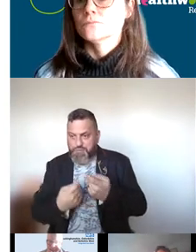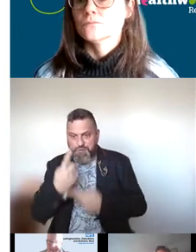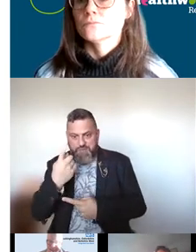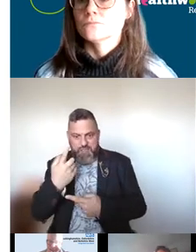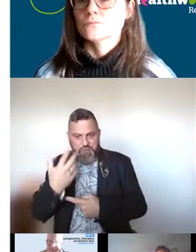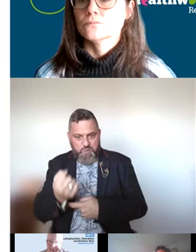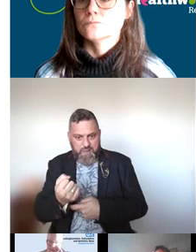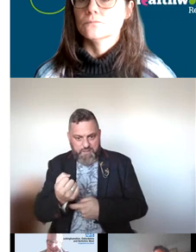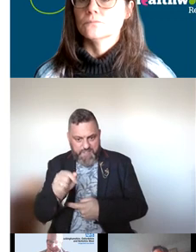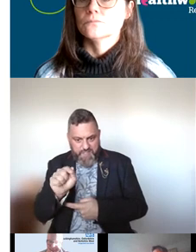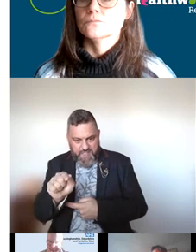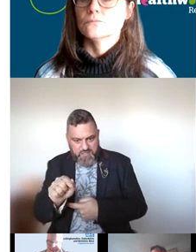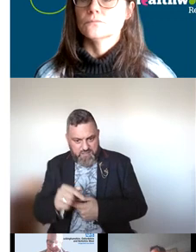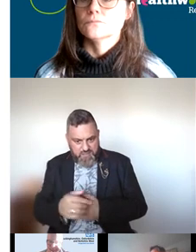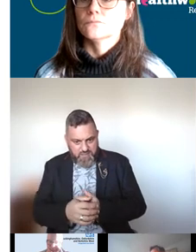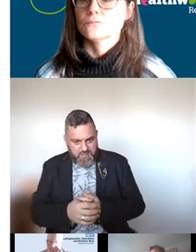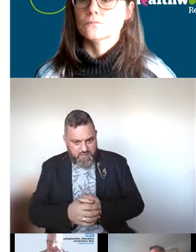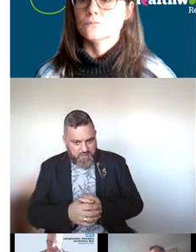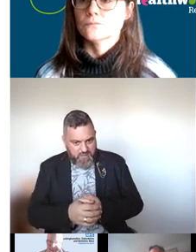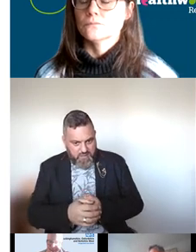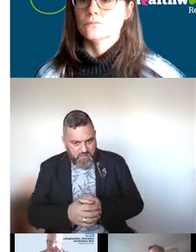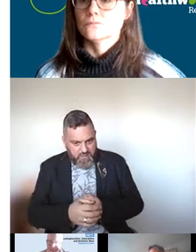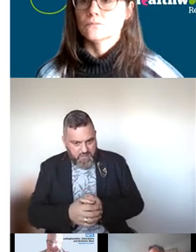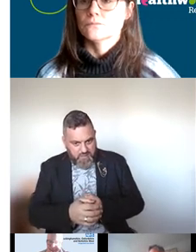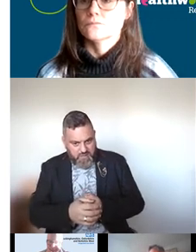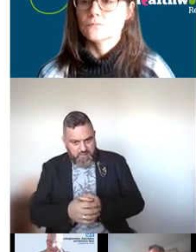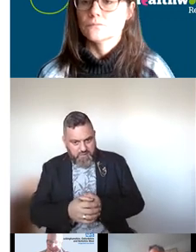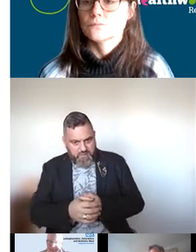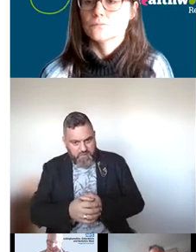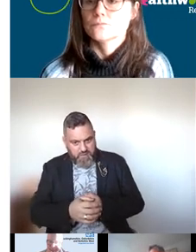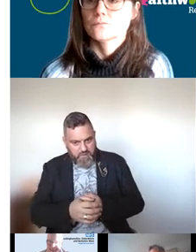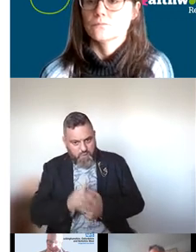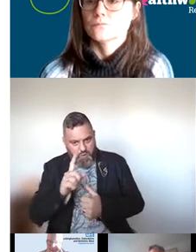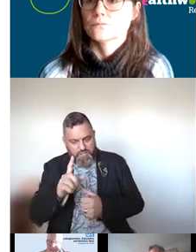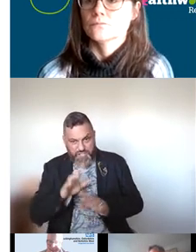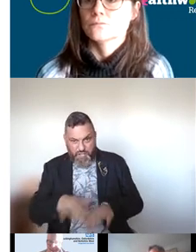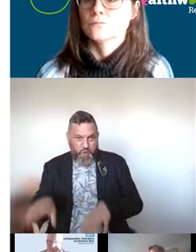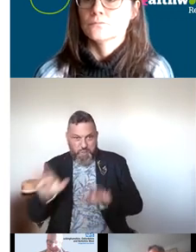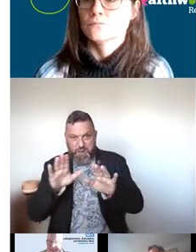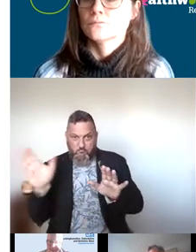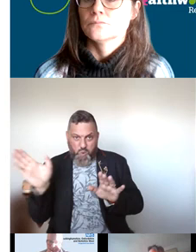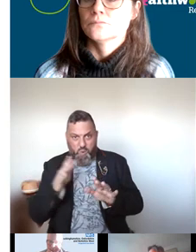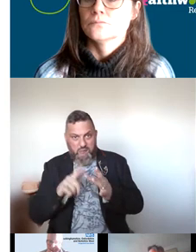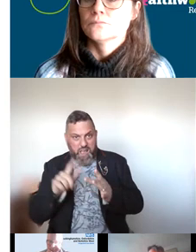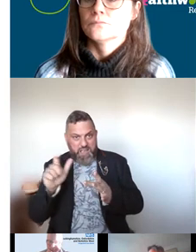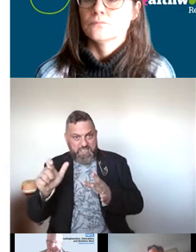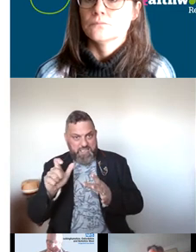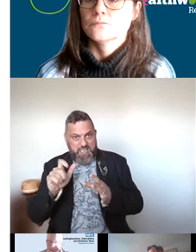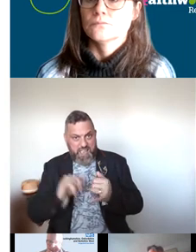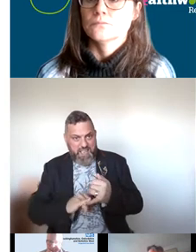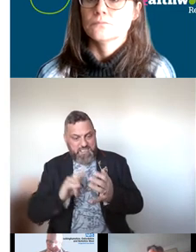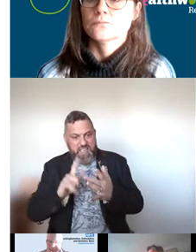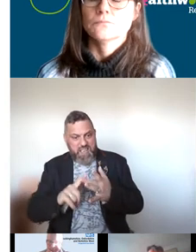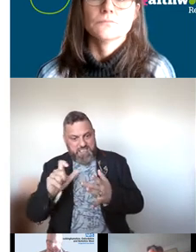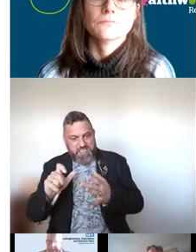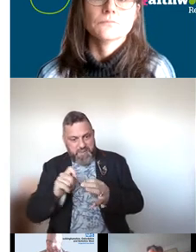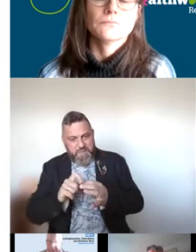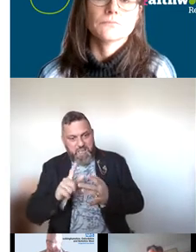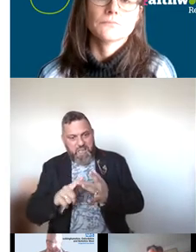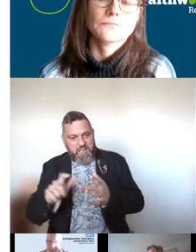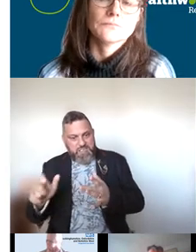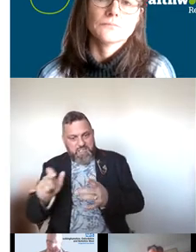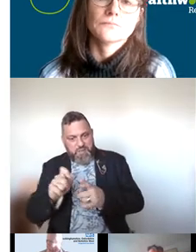have those. What is common across all ICSs, ICPs and ICBs across the country is